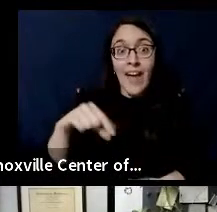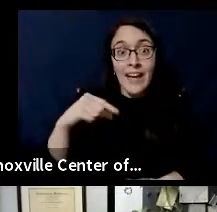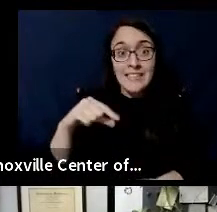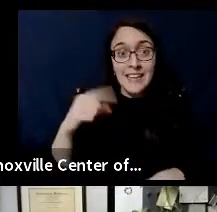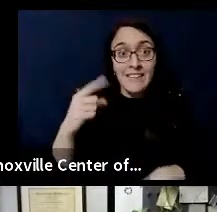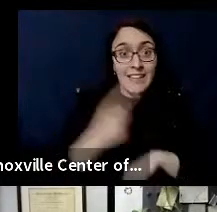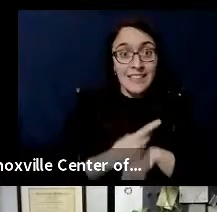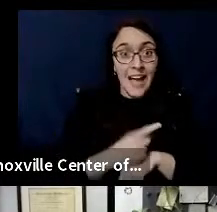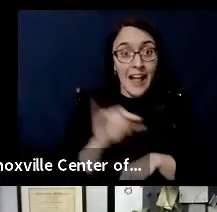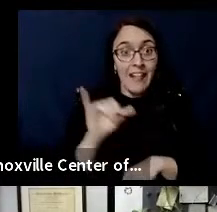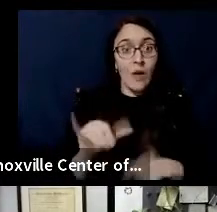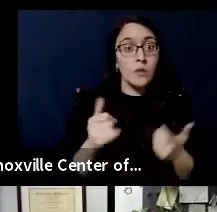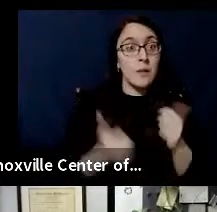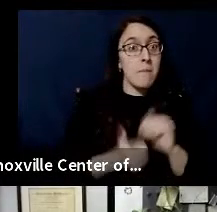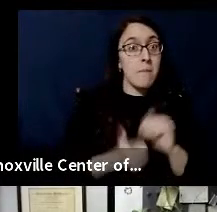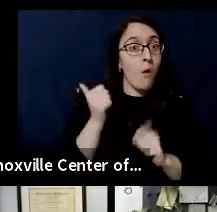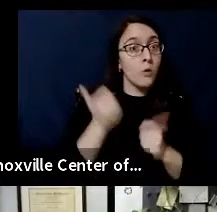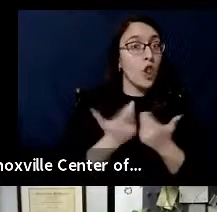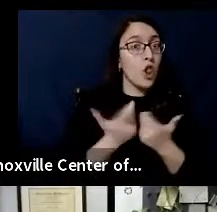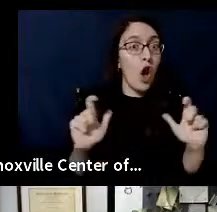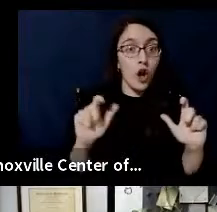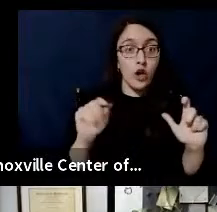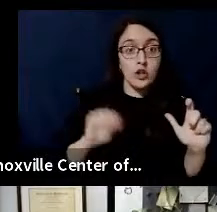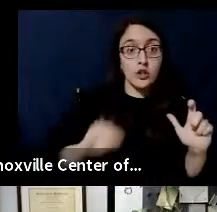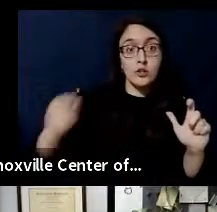mobility signature we've seen.